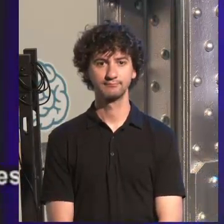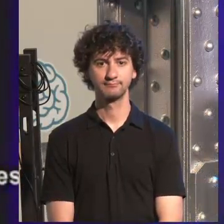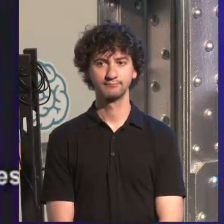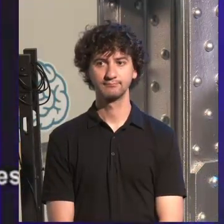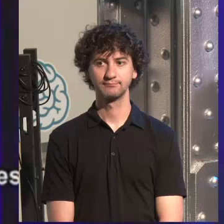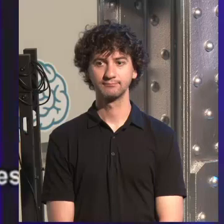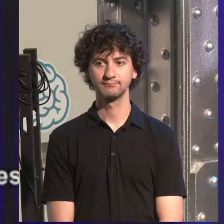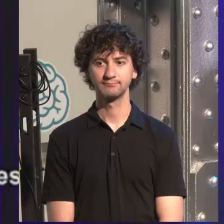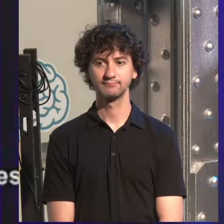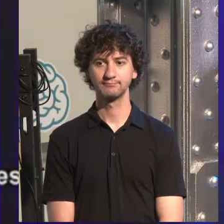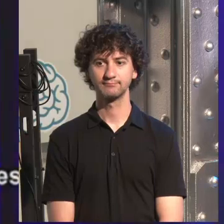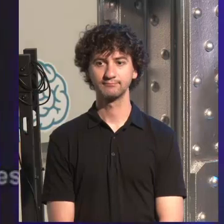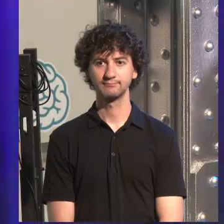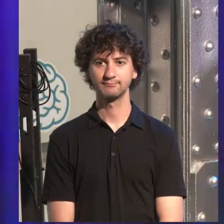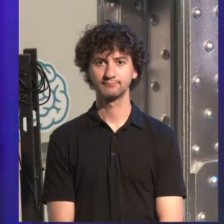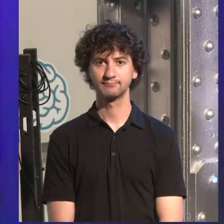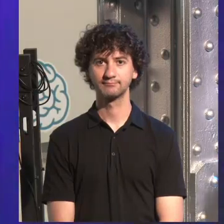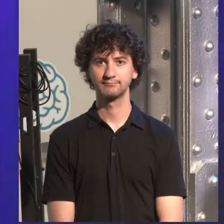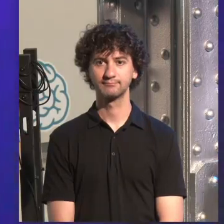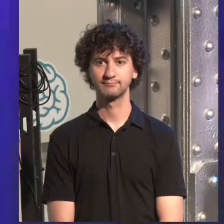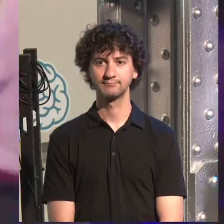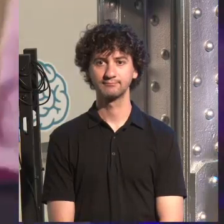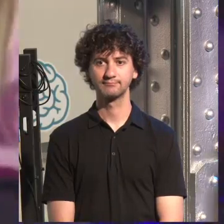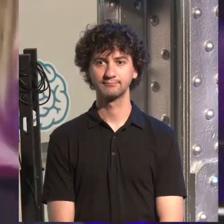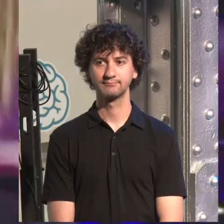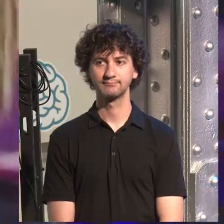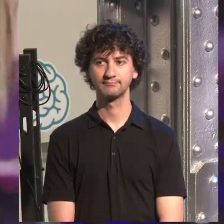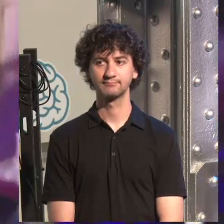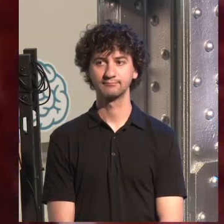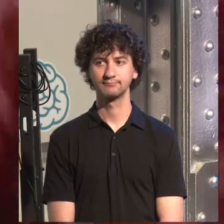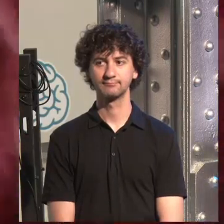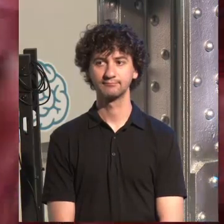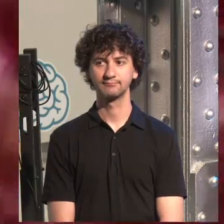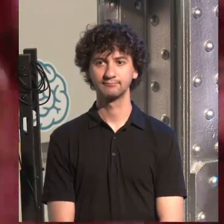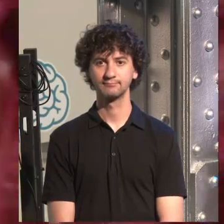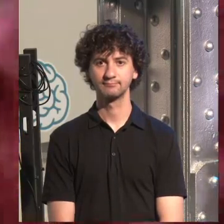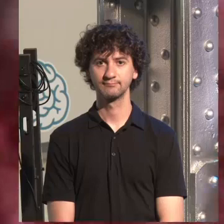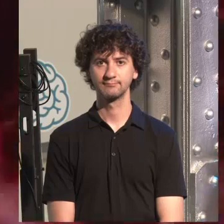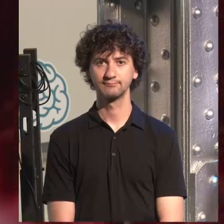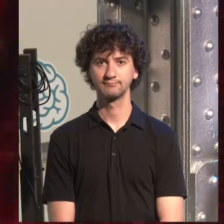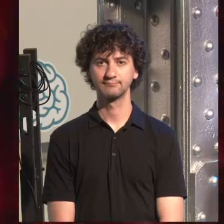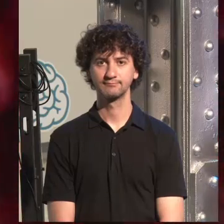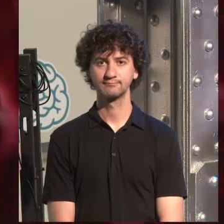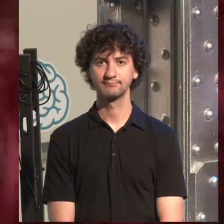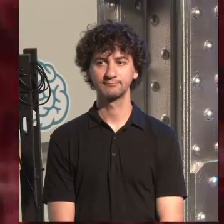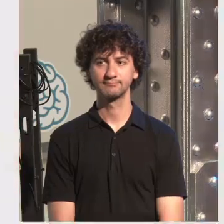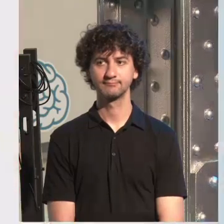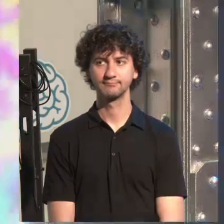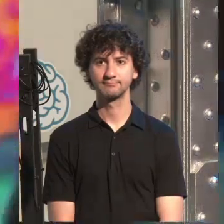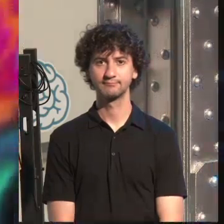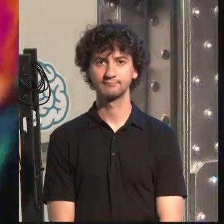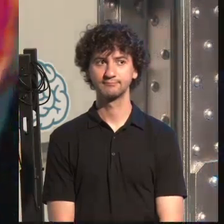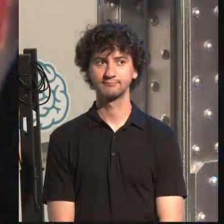present moment looks like, what it feels like, and what it sounds like. Explodes into this enormous